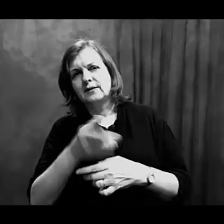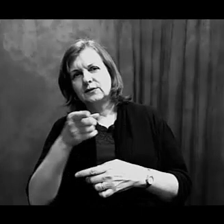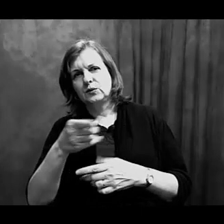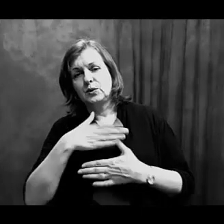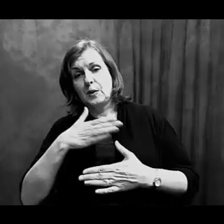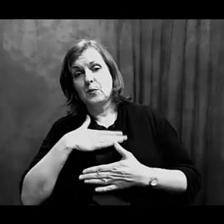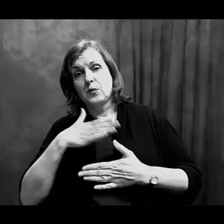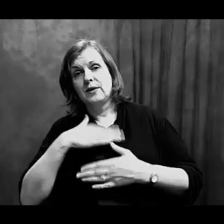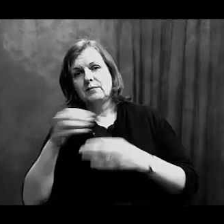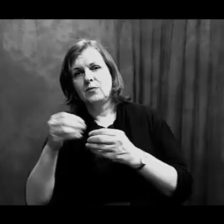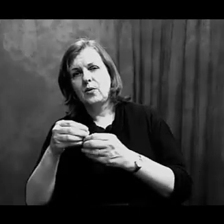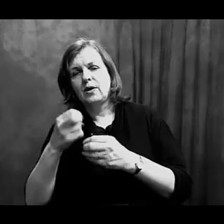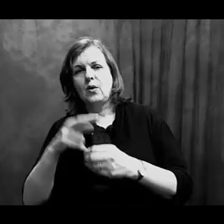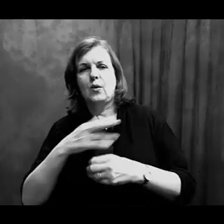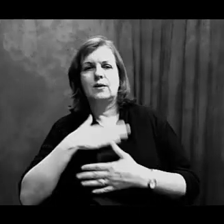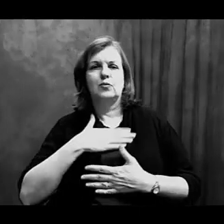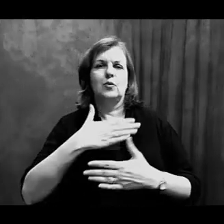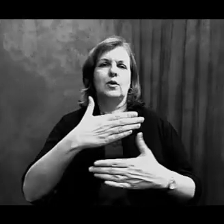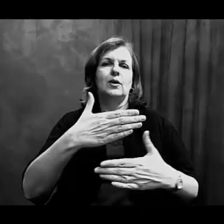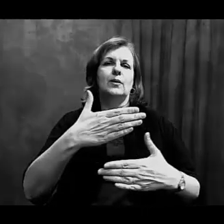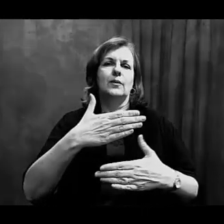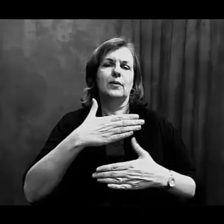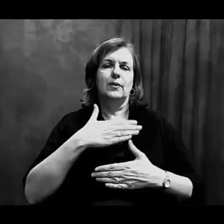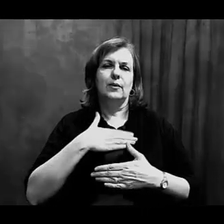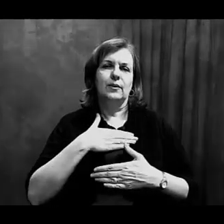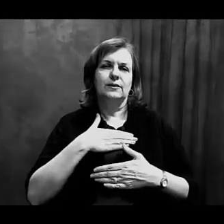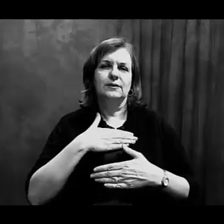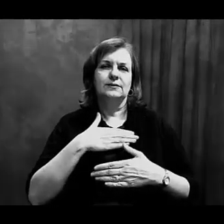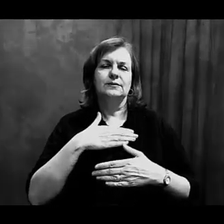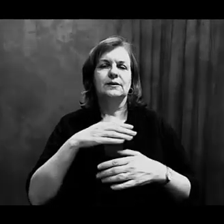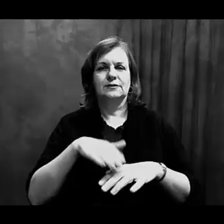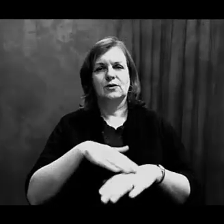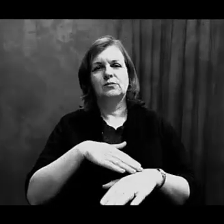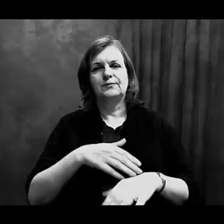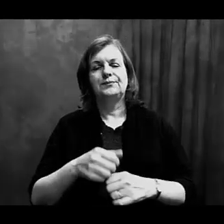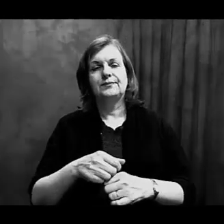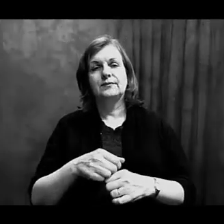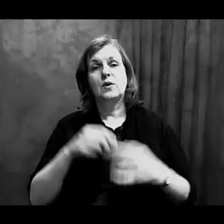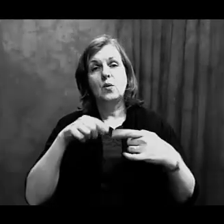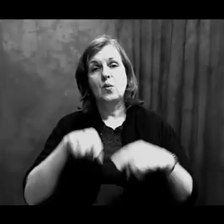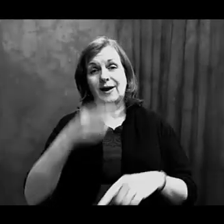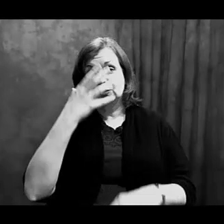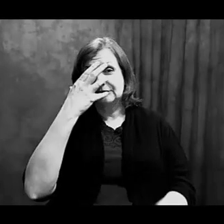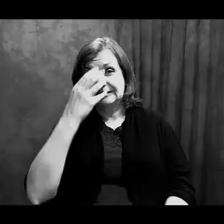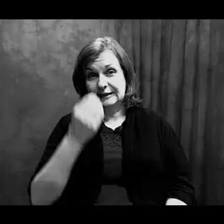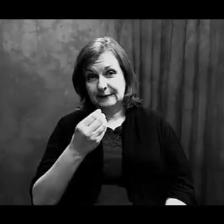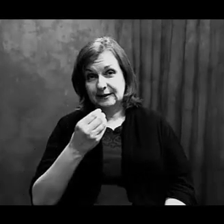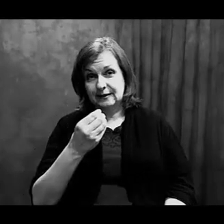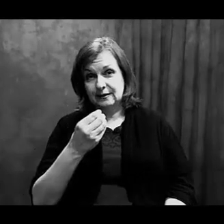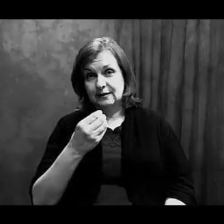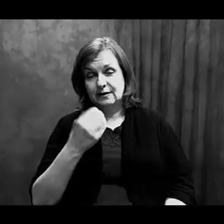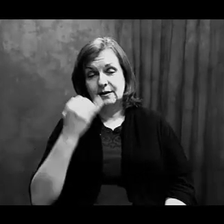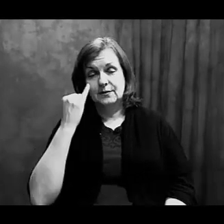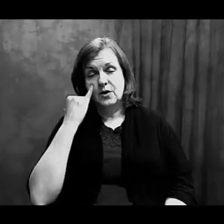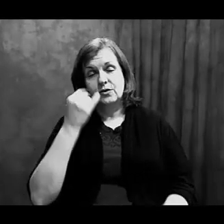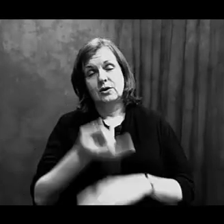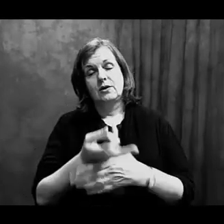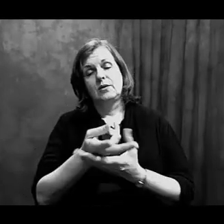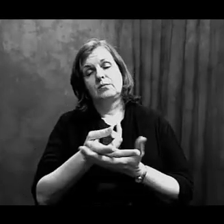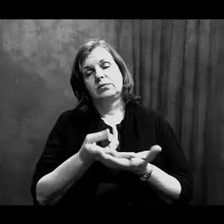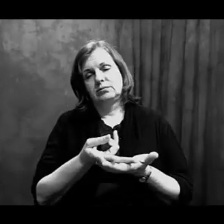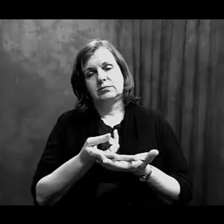breathe more or to breathe less. Now, at night when you're sleeping, when you're at